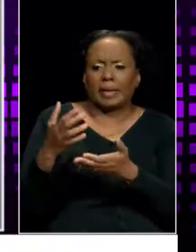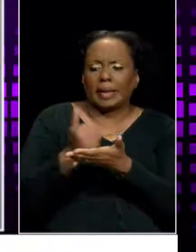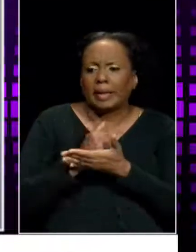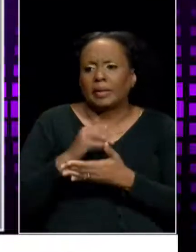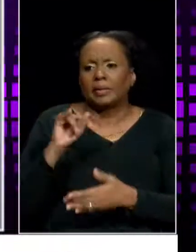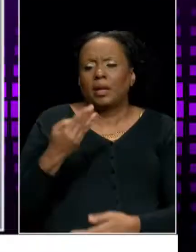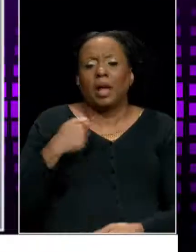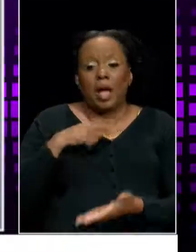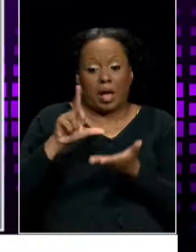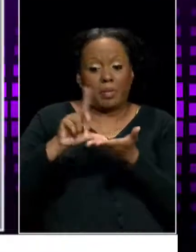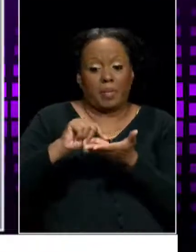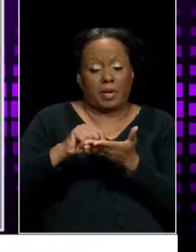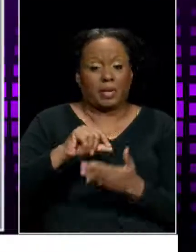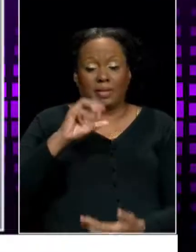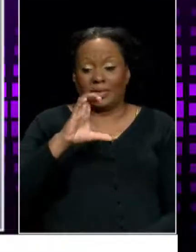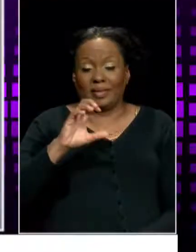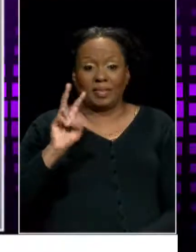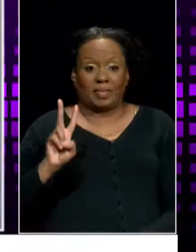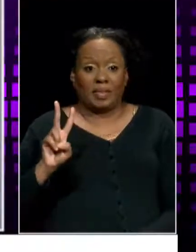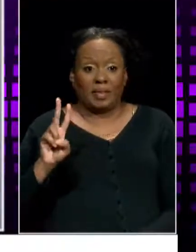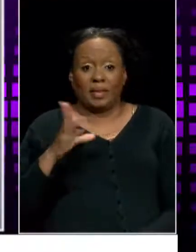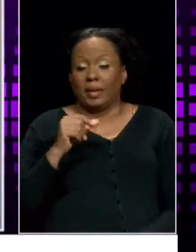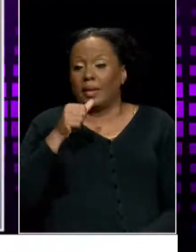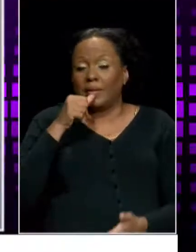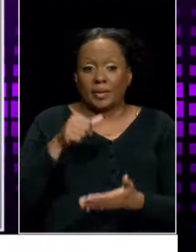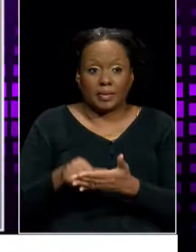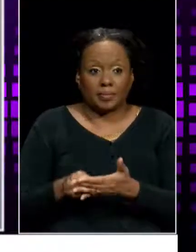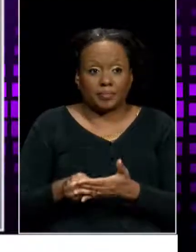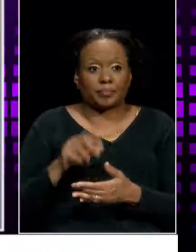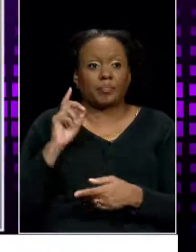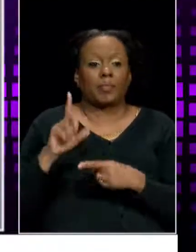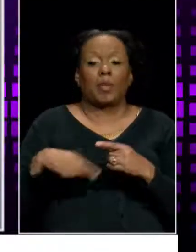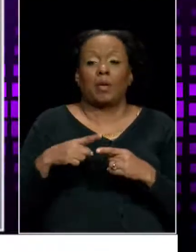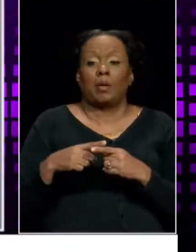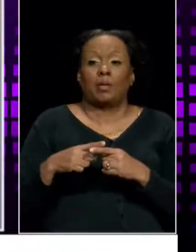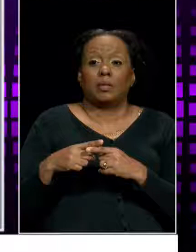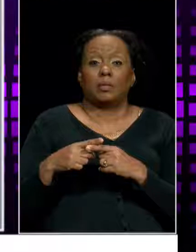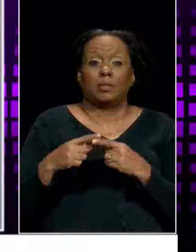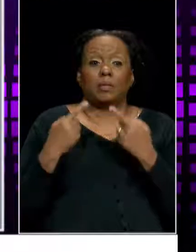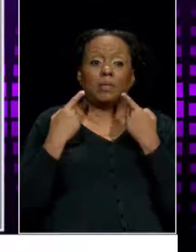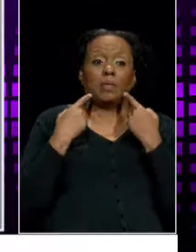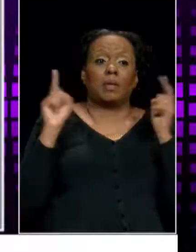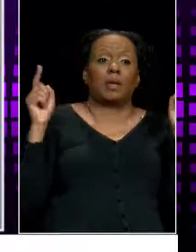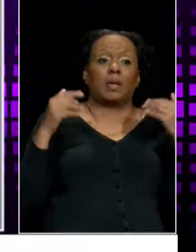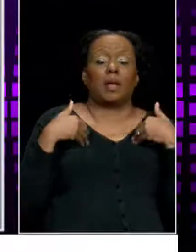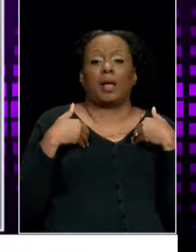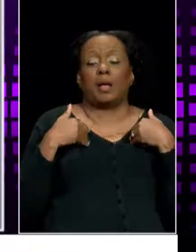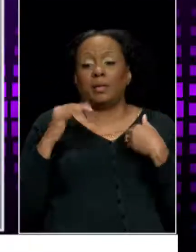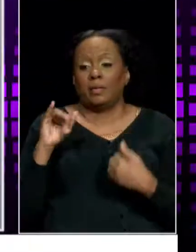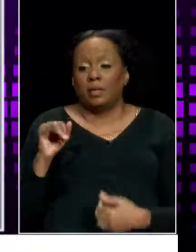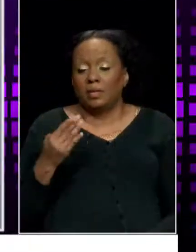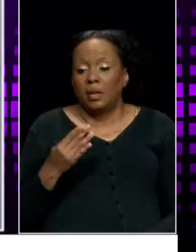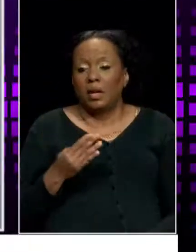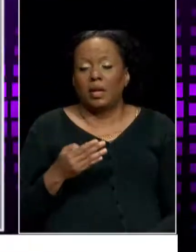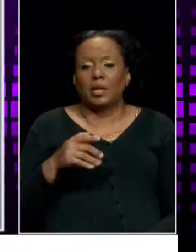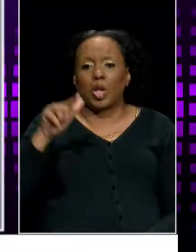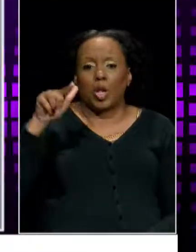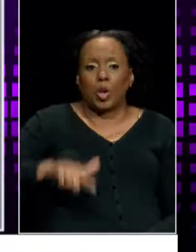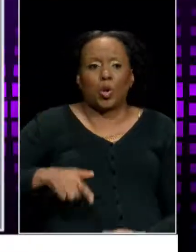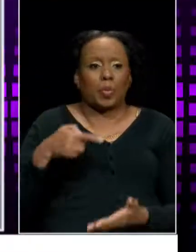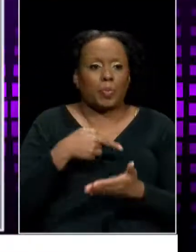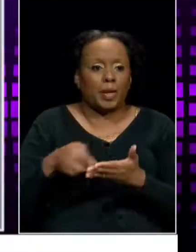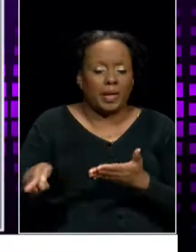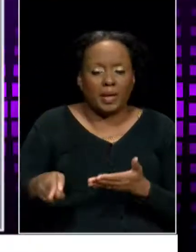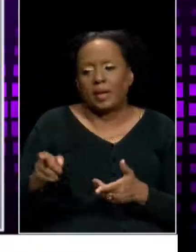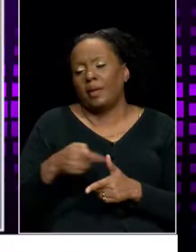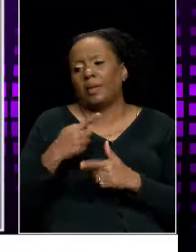letter for him. And I think too, when you do get a job, it's probably a job on the lower end, and then persons want to come and